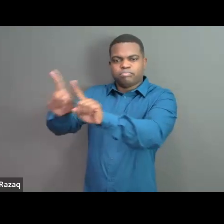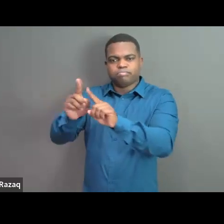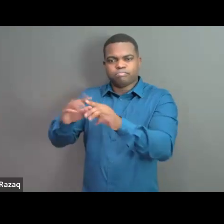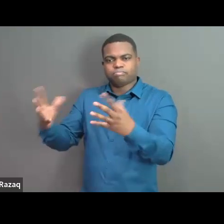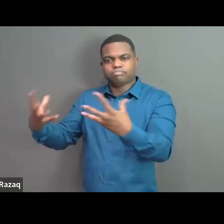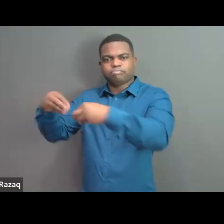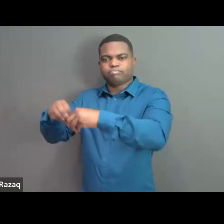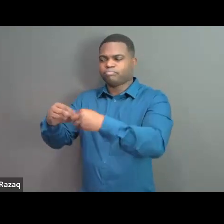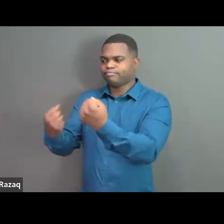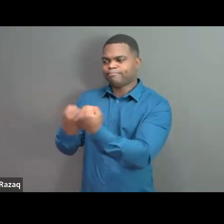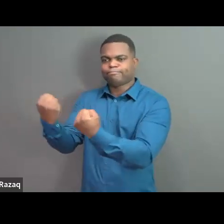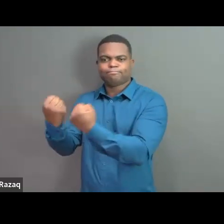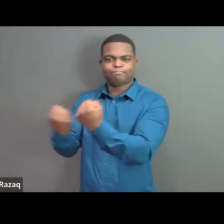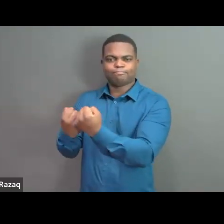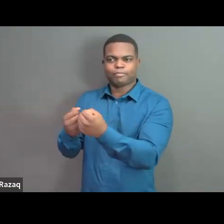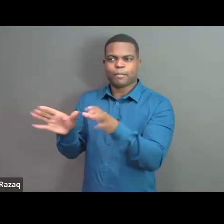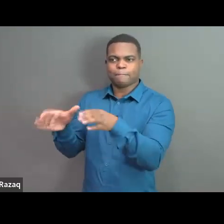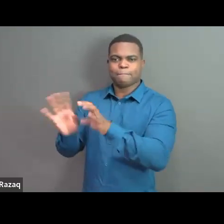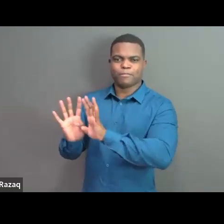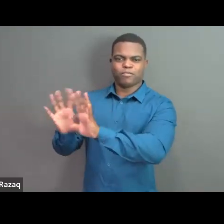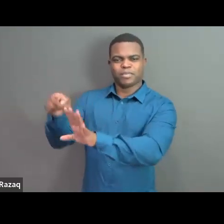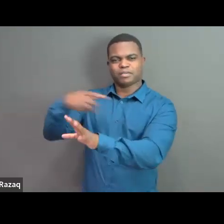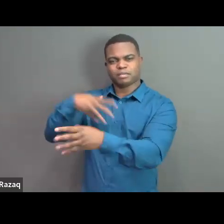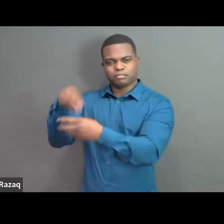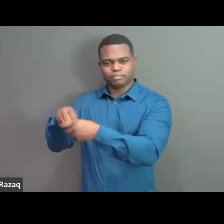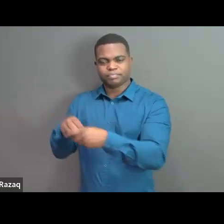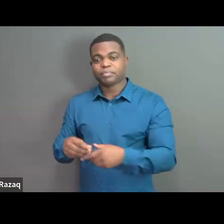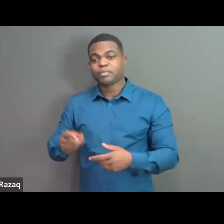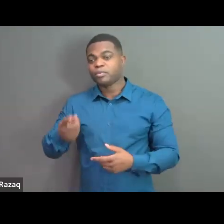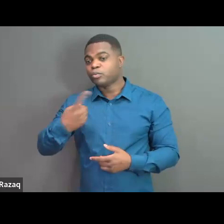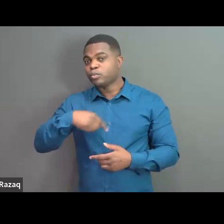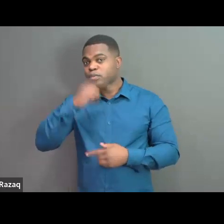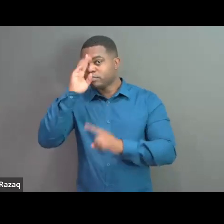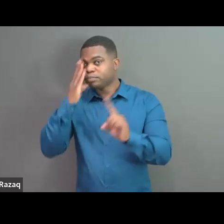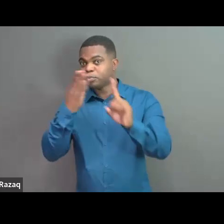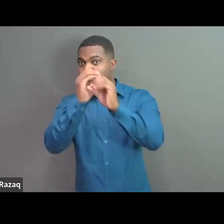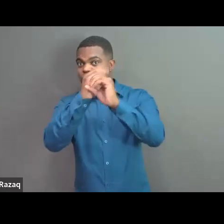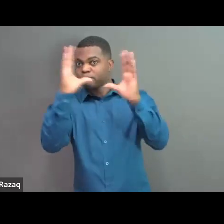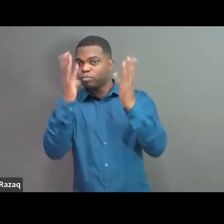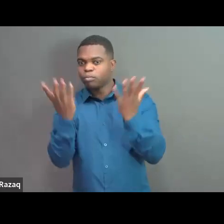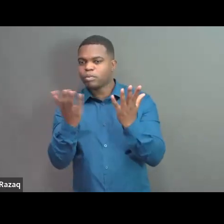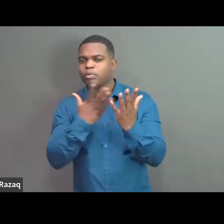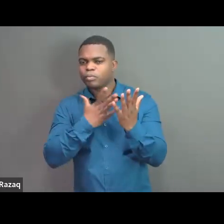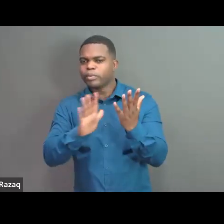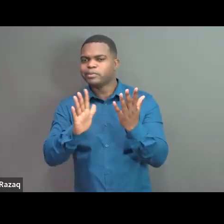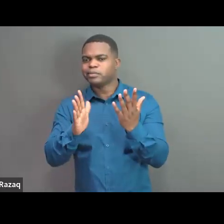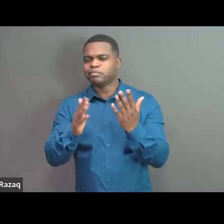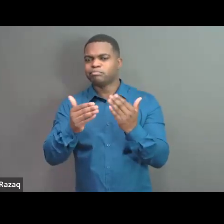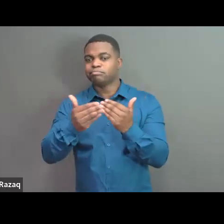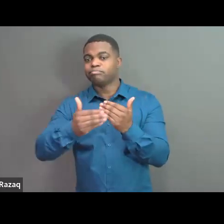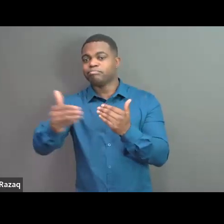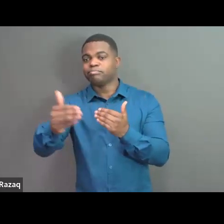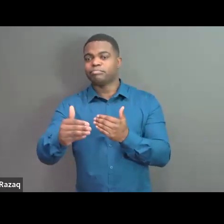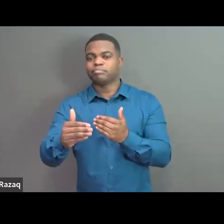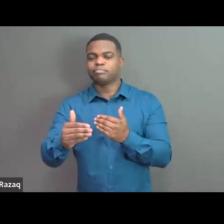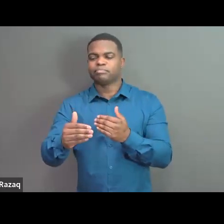minutes in the countryside in Germany. We're not yet there. We're at the moment 130 co-working spaces